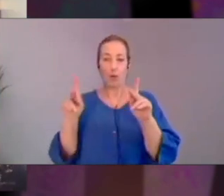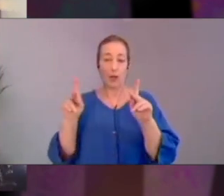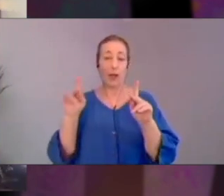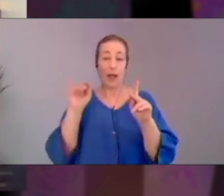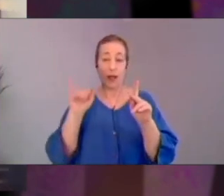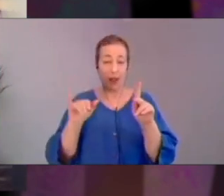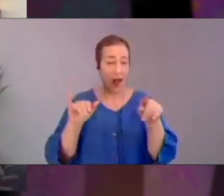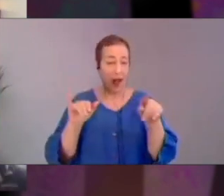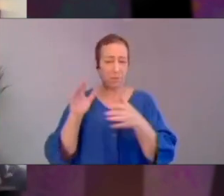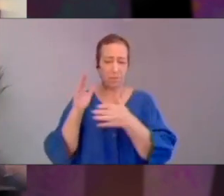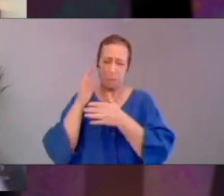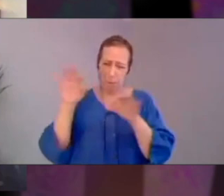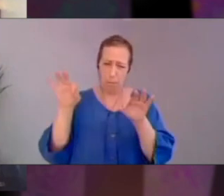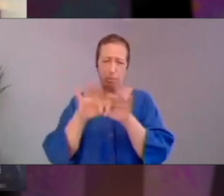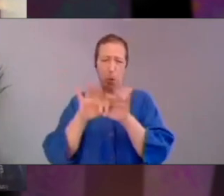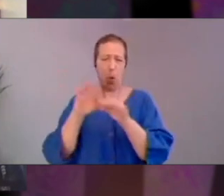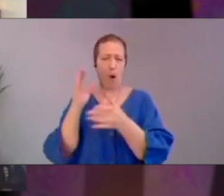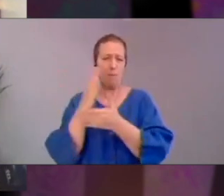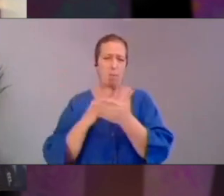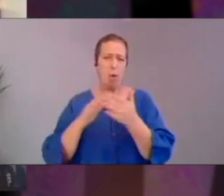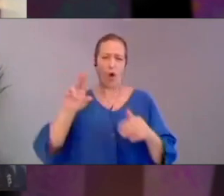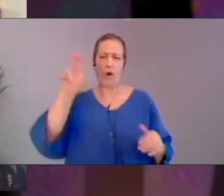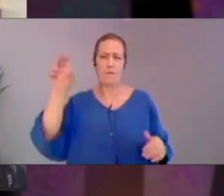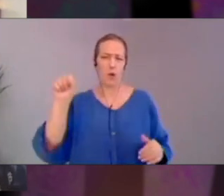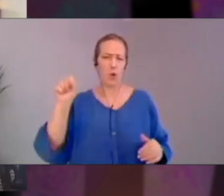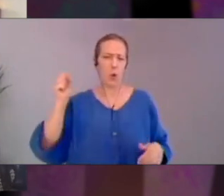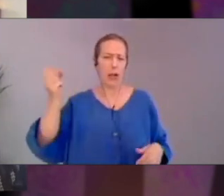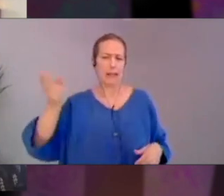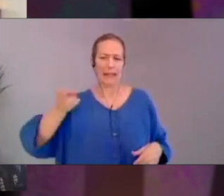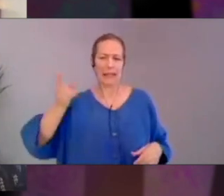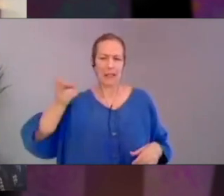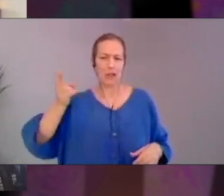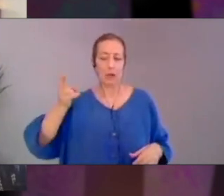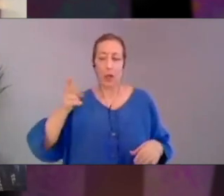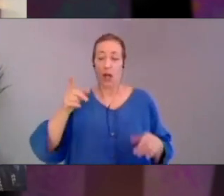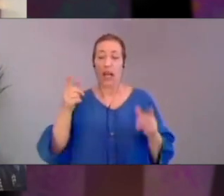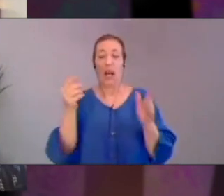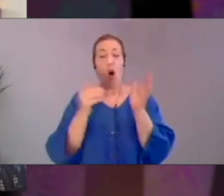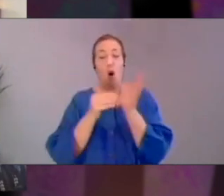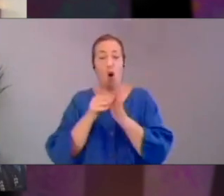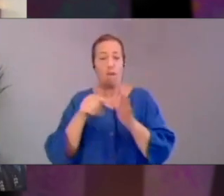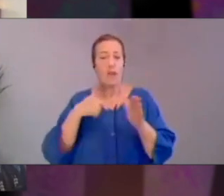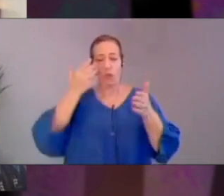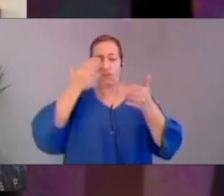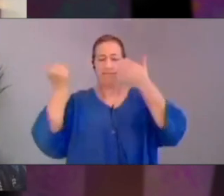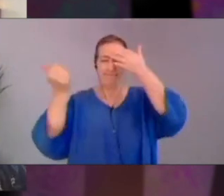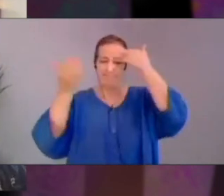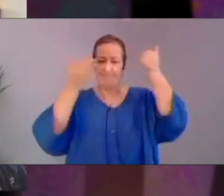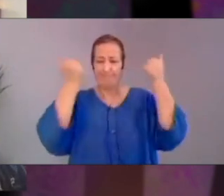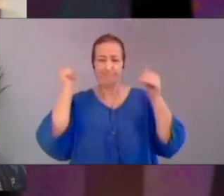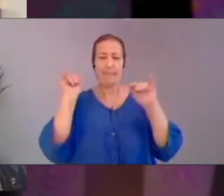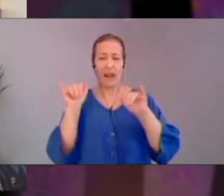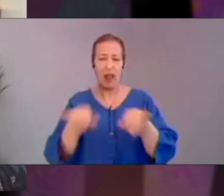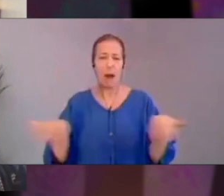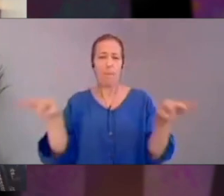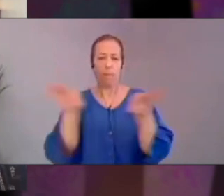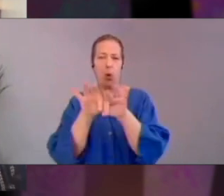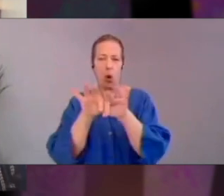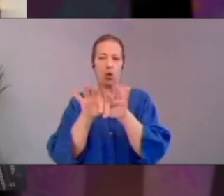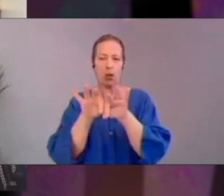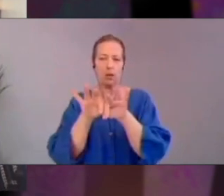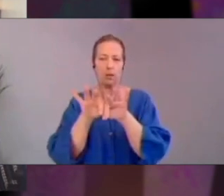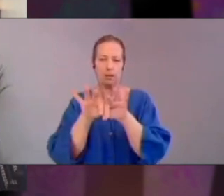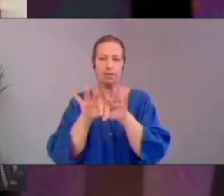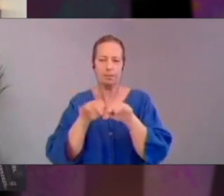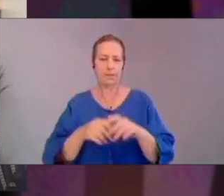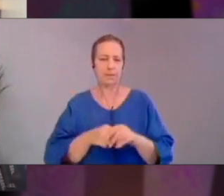that sometimes just leaves our consciousness so easily in thinking about all of the things that we navigate here in this land. And I really appreciate this